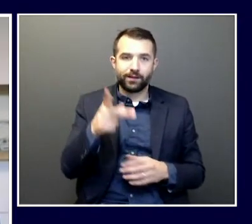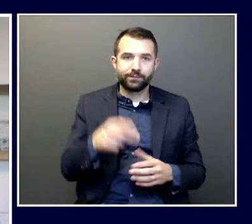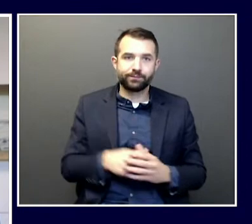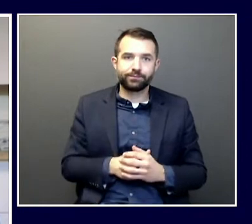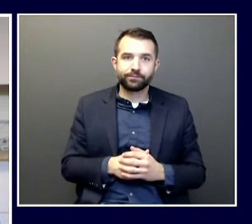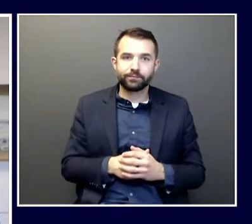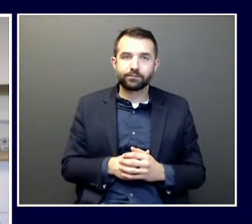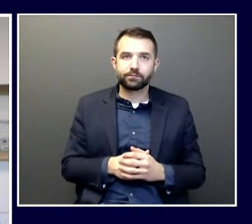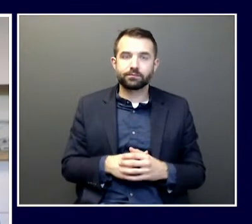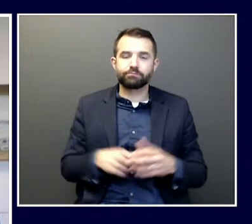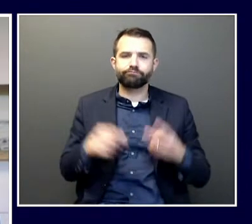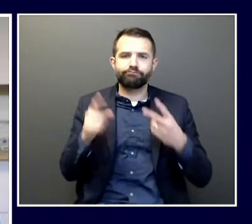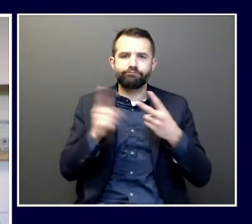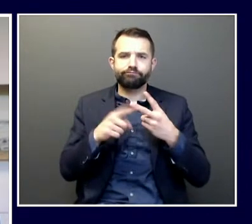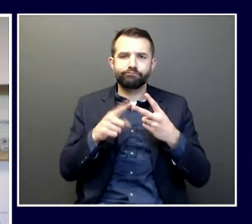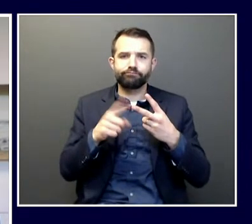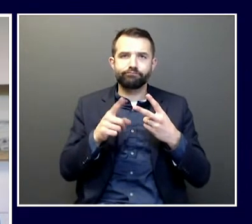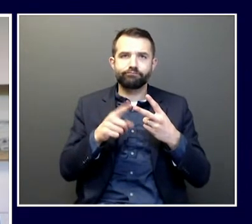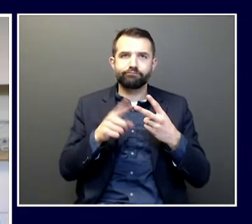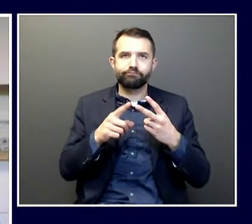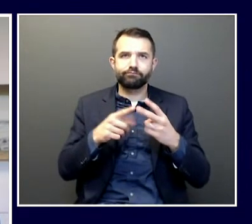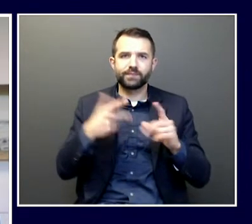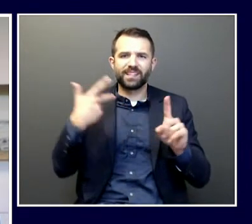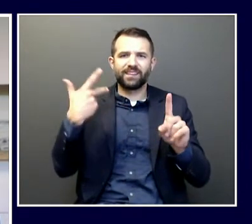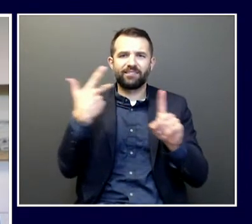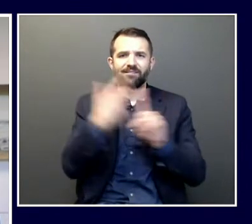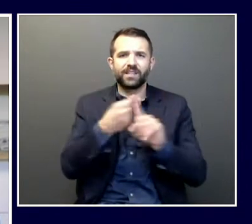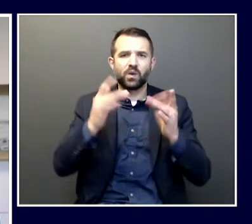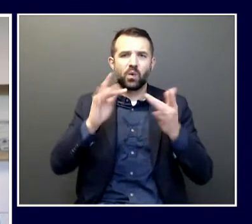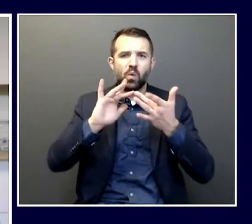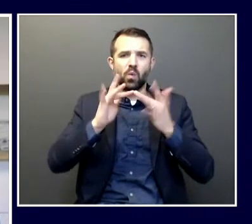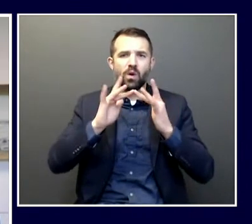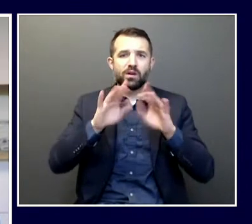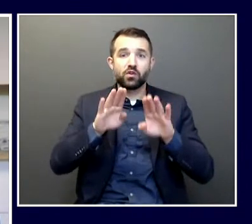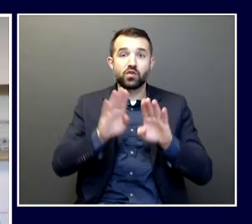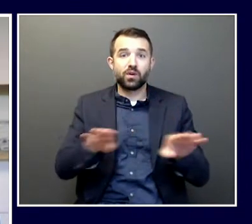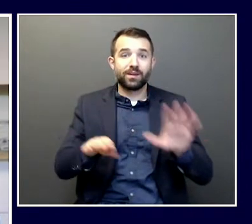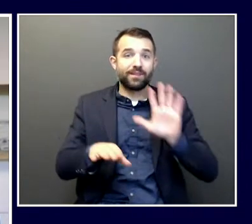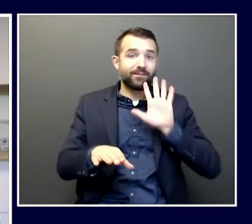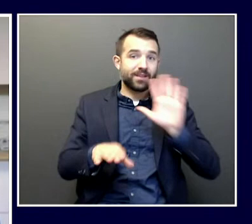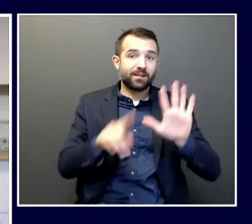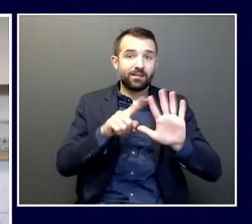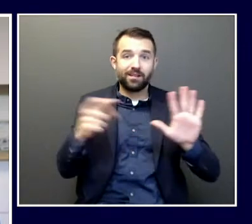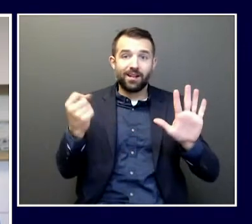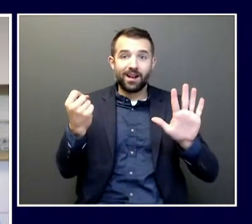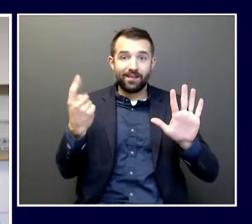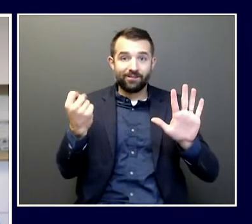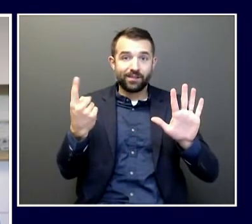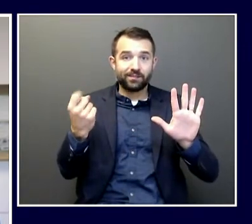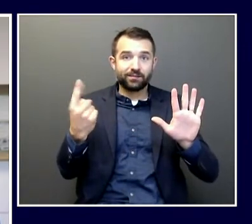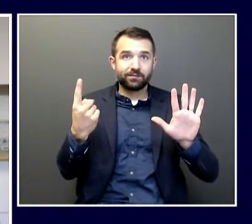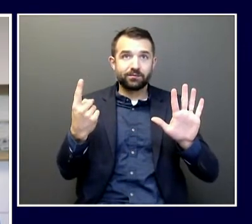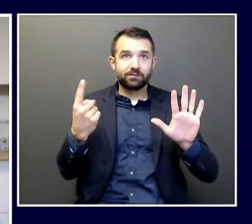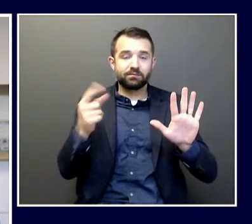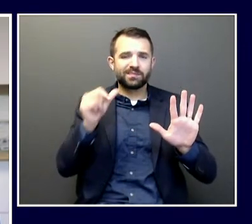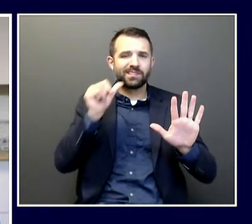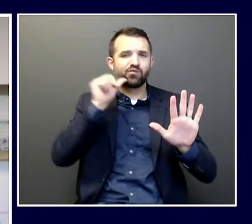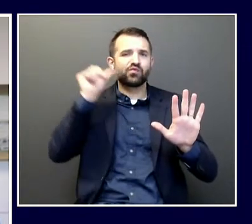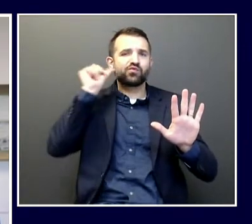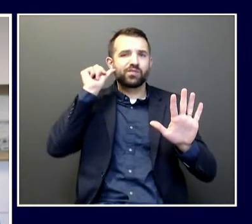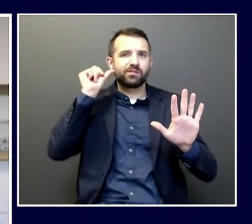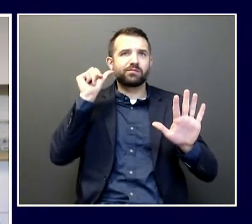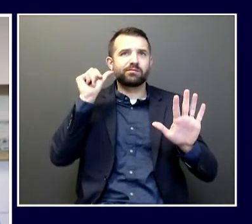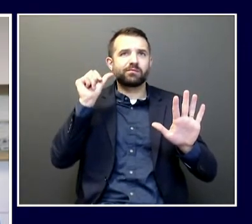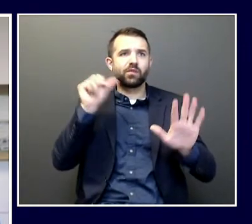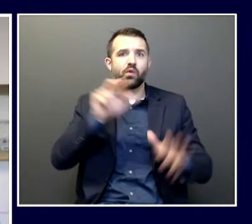I took a look at the vaccine dashboard for kids ages 5 to 11. As of yesterday, of the 3,000 or so